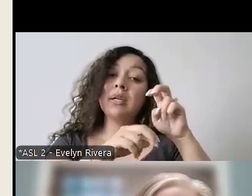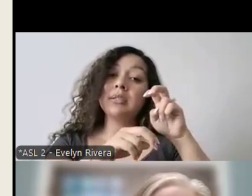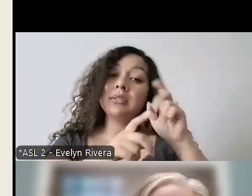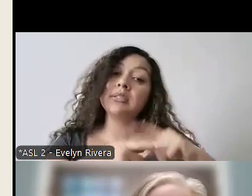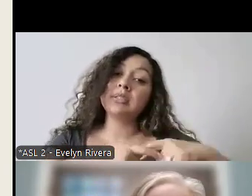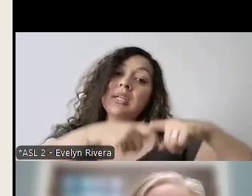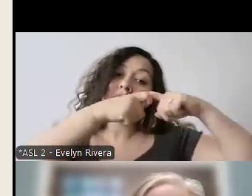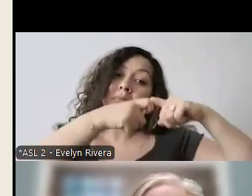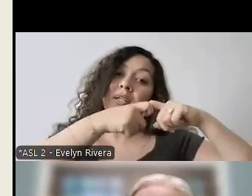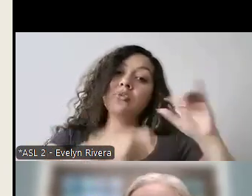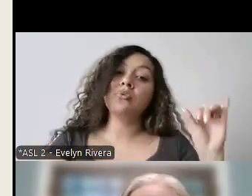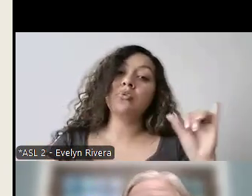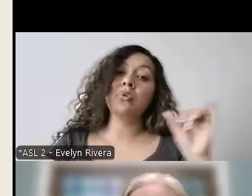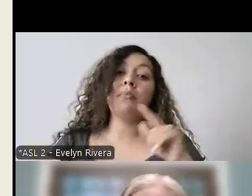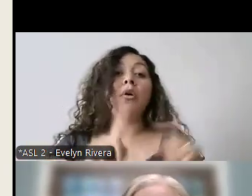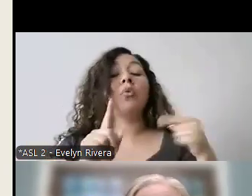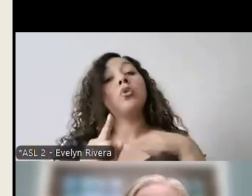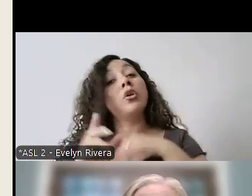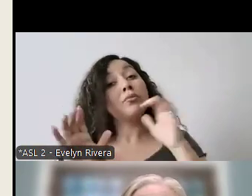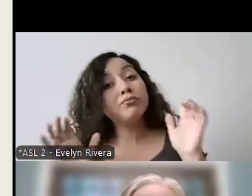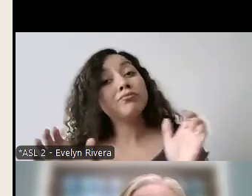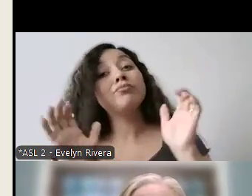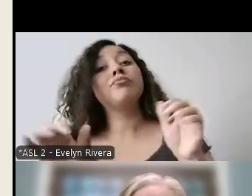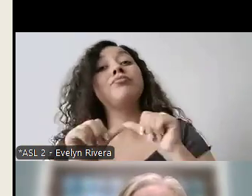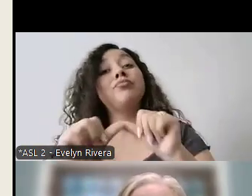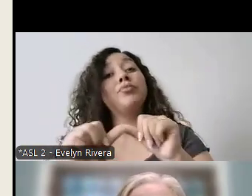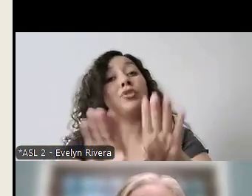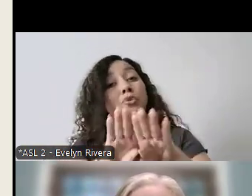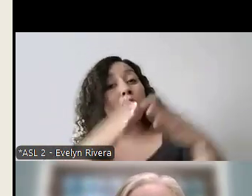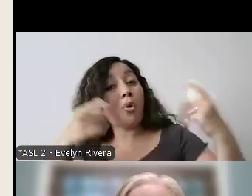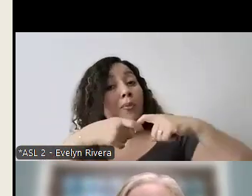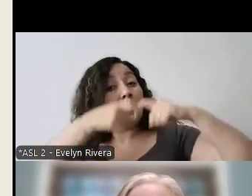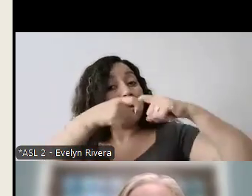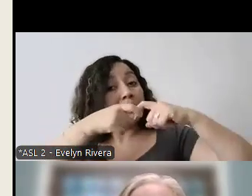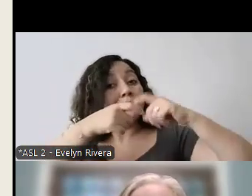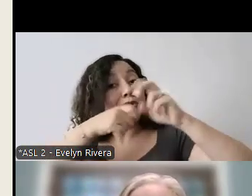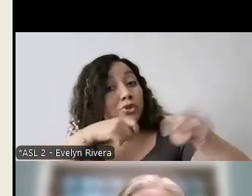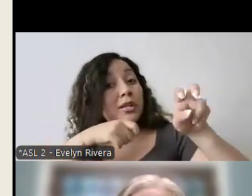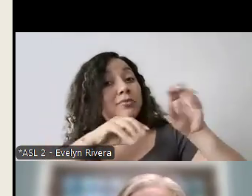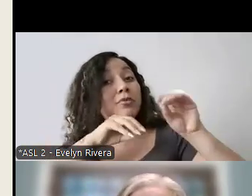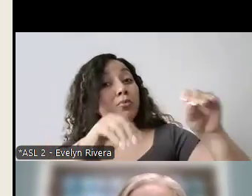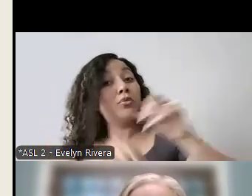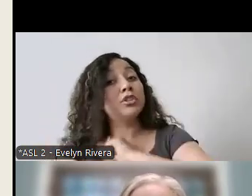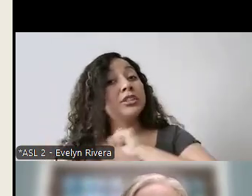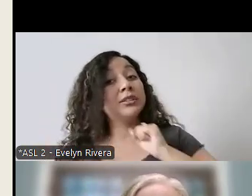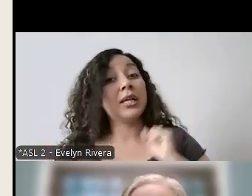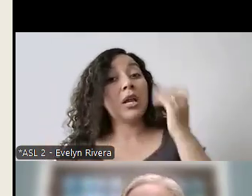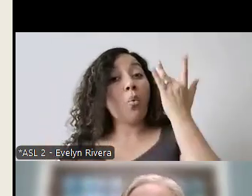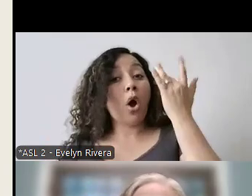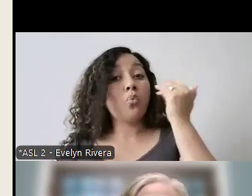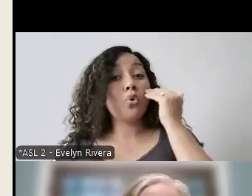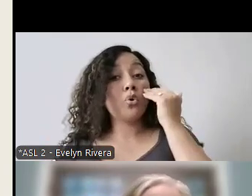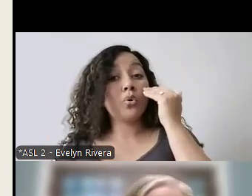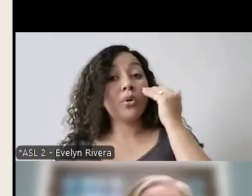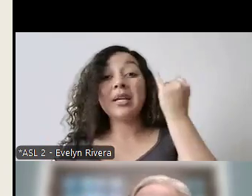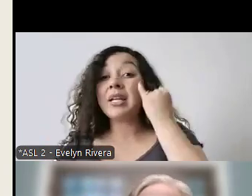we are pushing really hard for this bill to move because, as we all know,